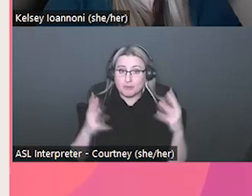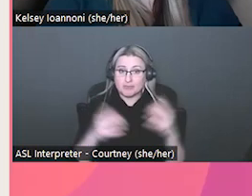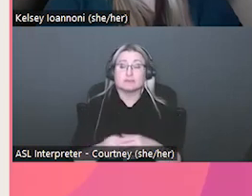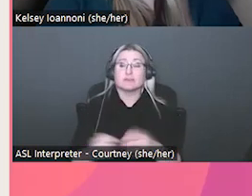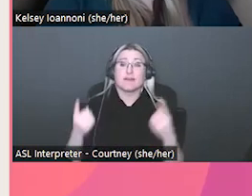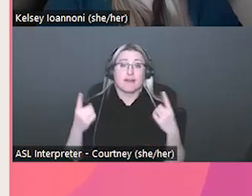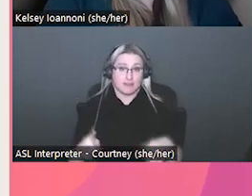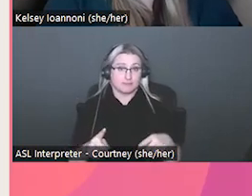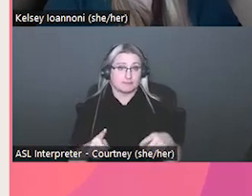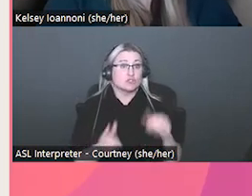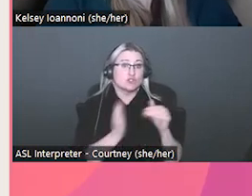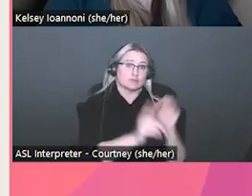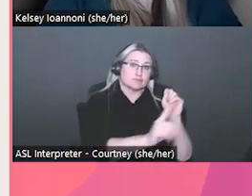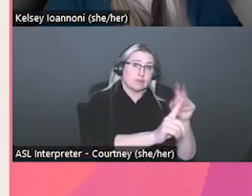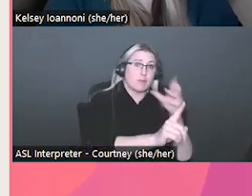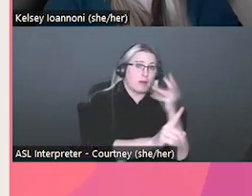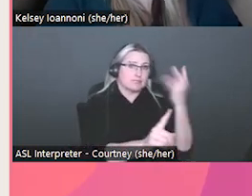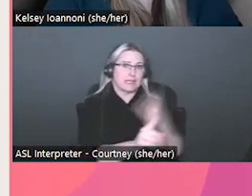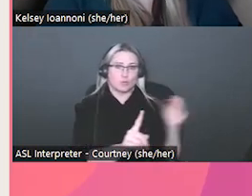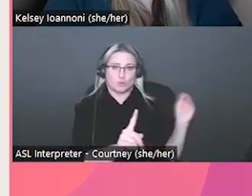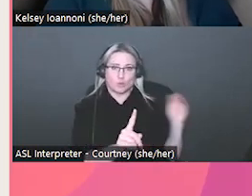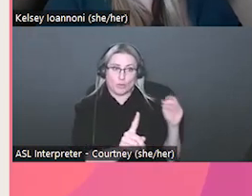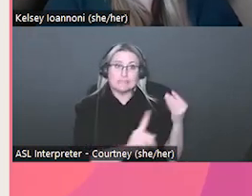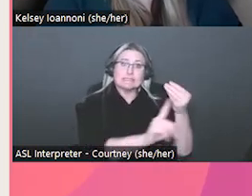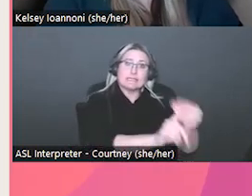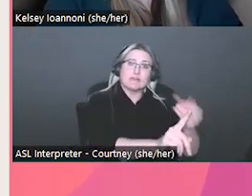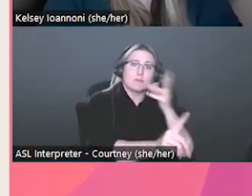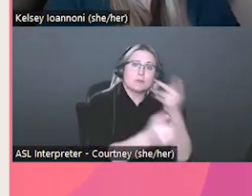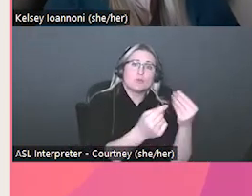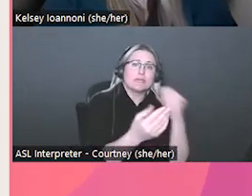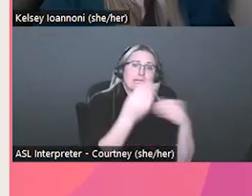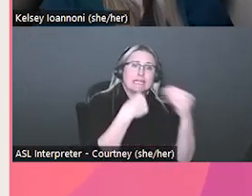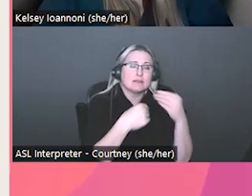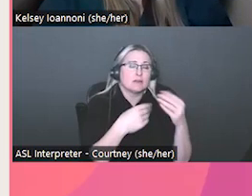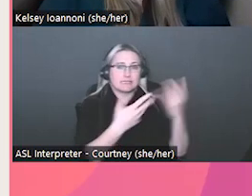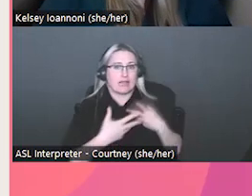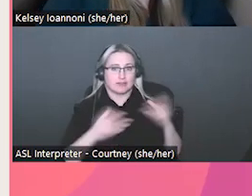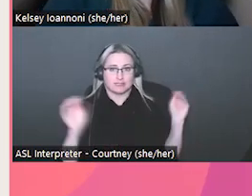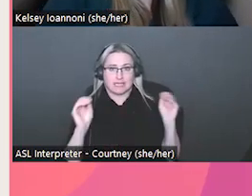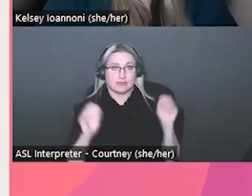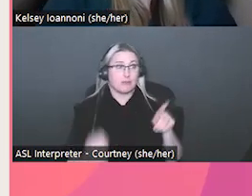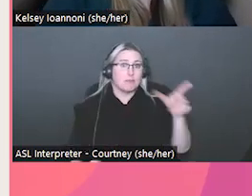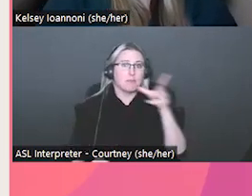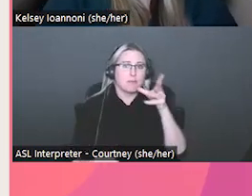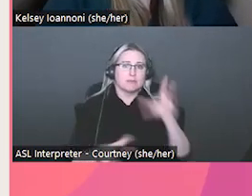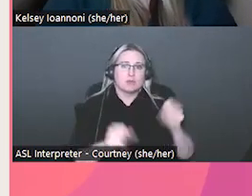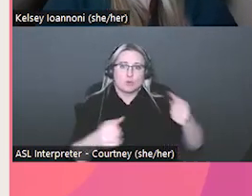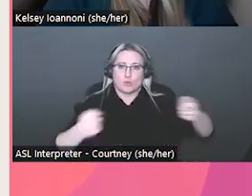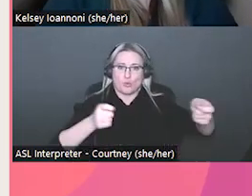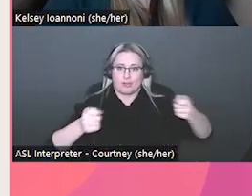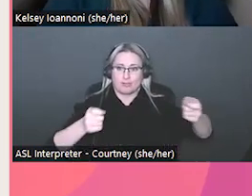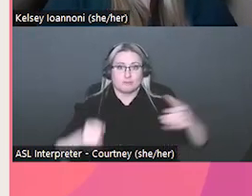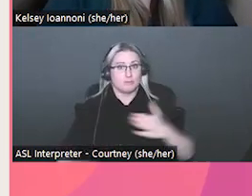mom and not tell me, and give my mom stuff for me to eat and not tell me, making my mom in control of this, so that it's not